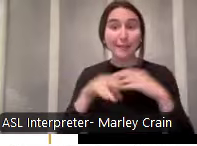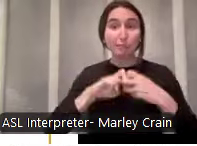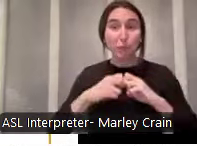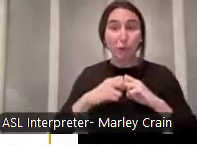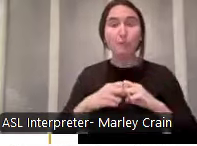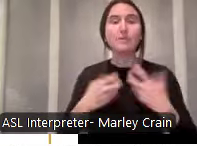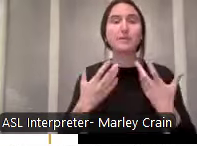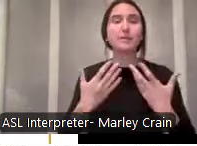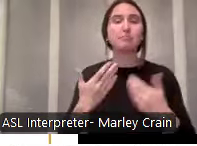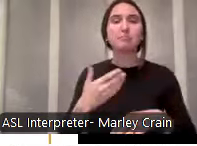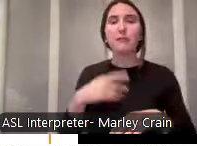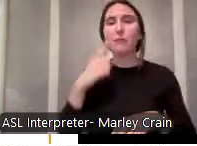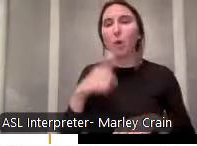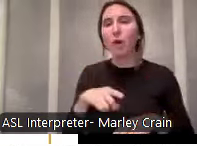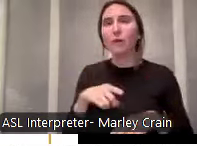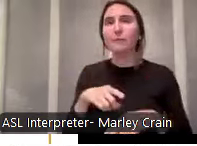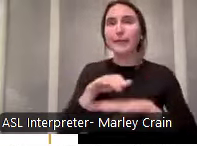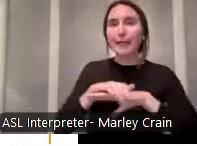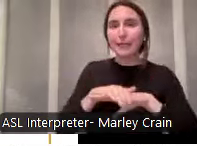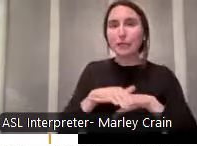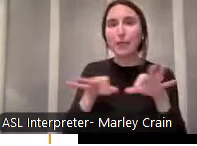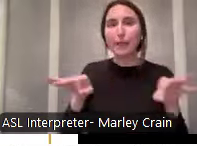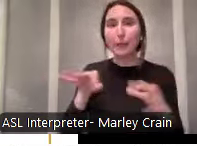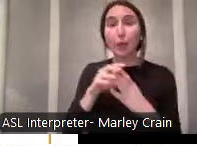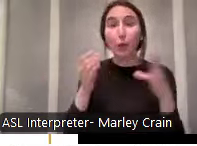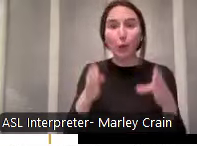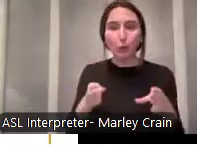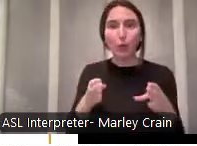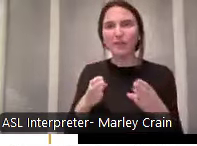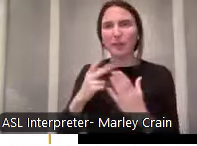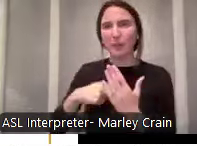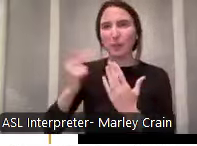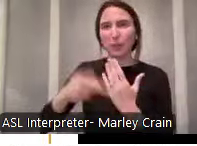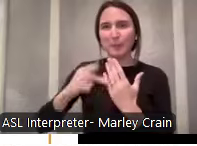learner programming, and also cover a little bit about suspensions.